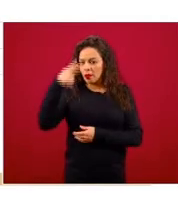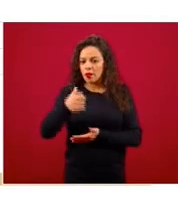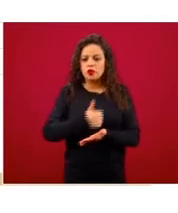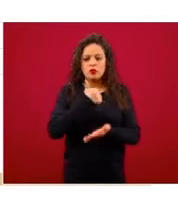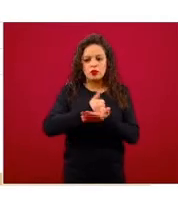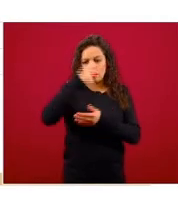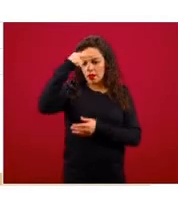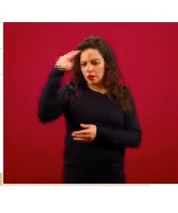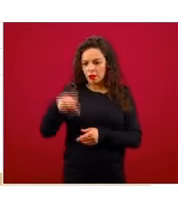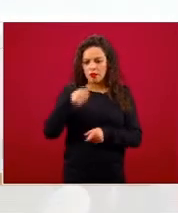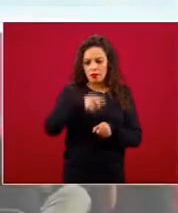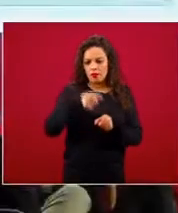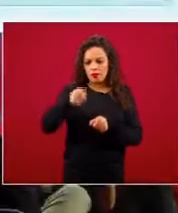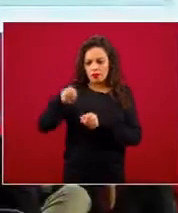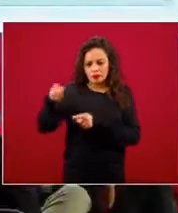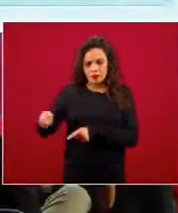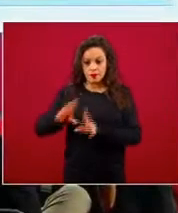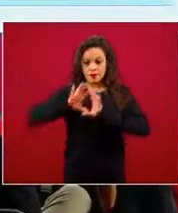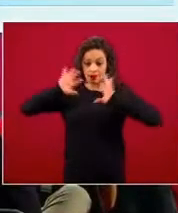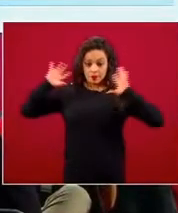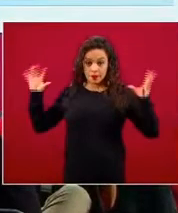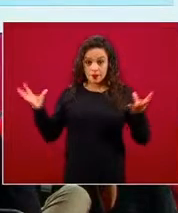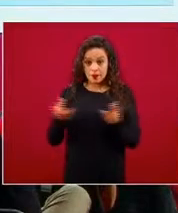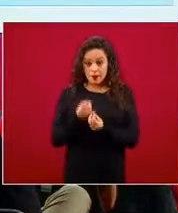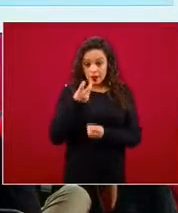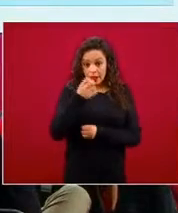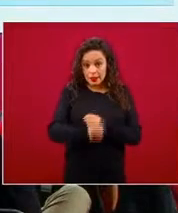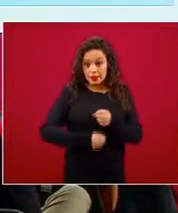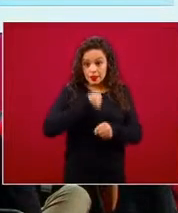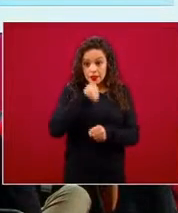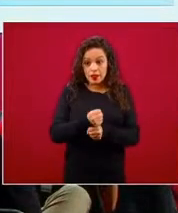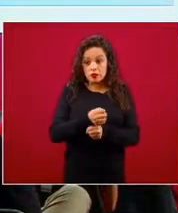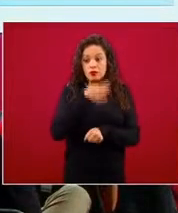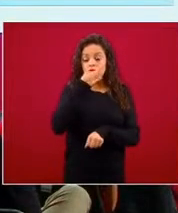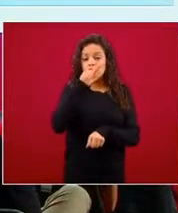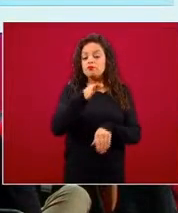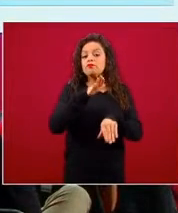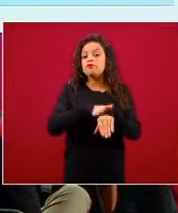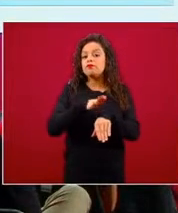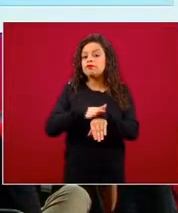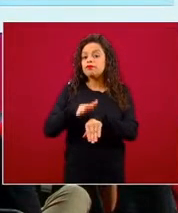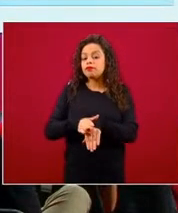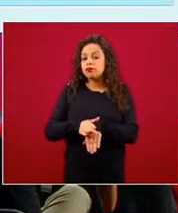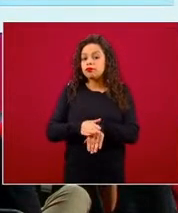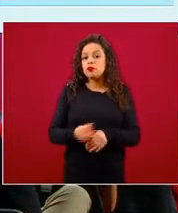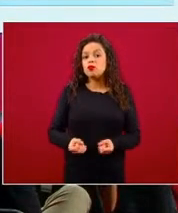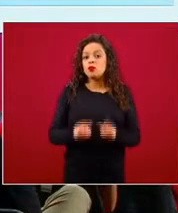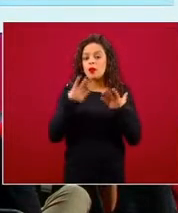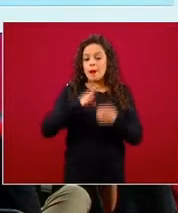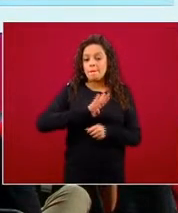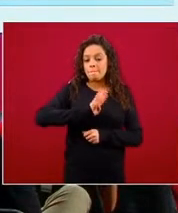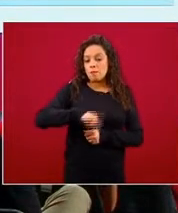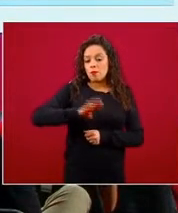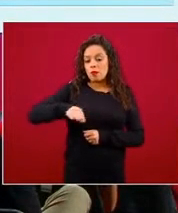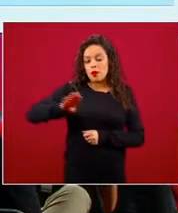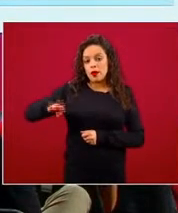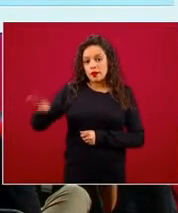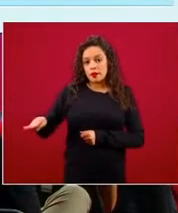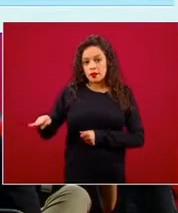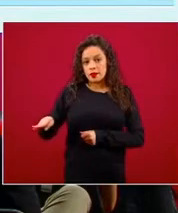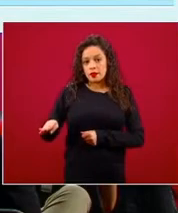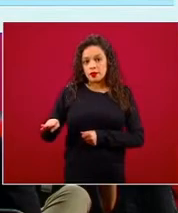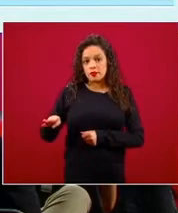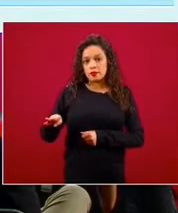of communicating notifications of deaths by pneumonia, non-specified pneumonia so far this